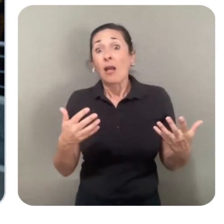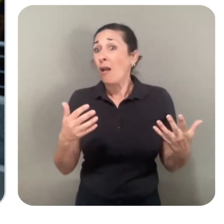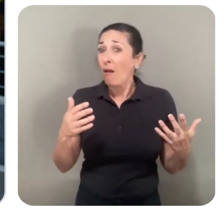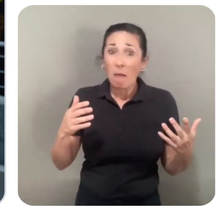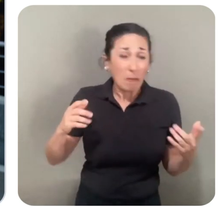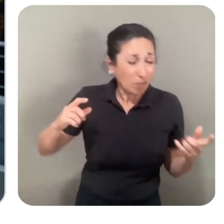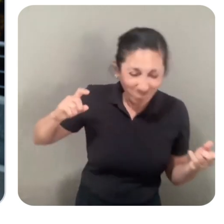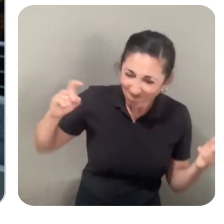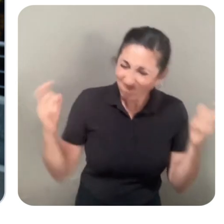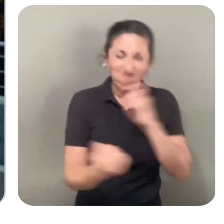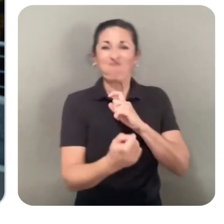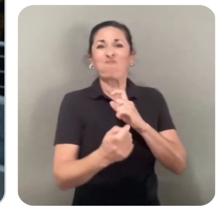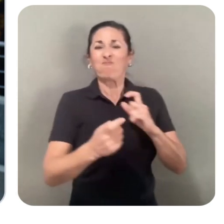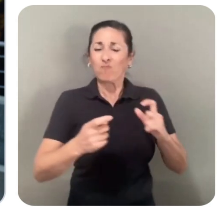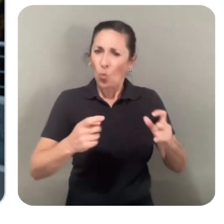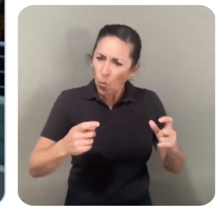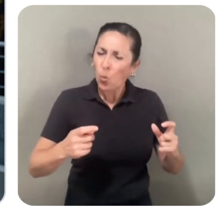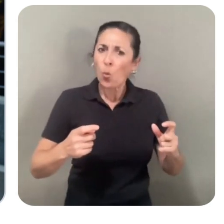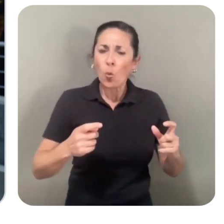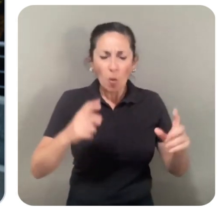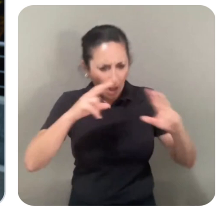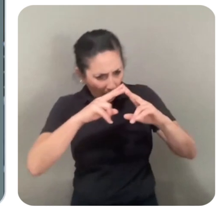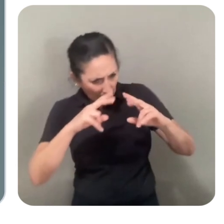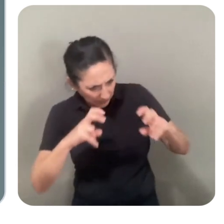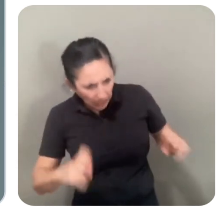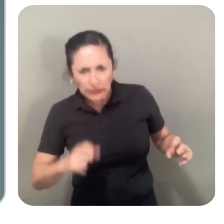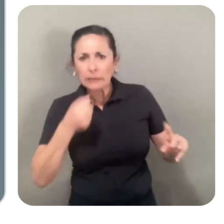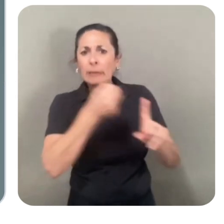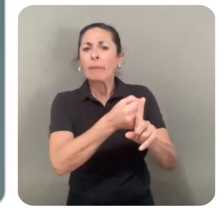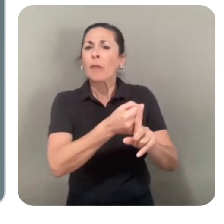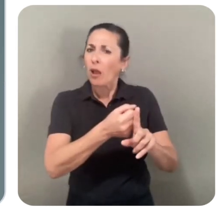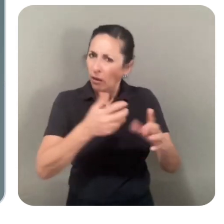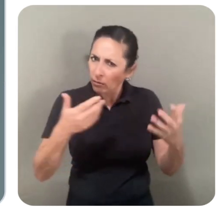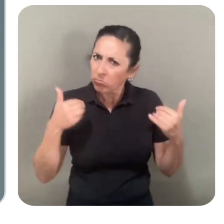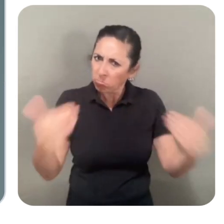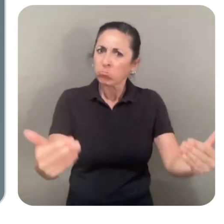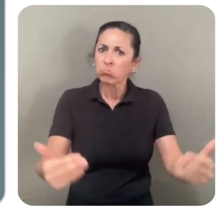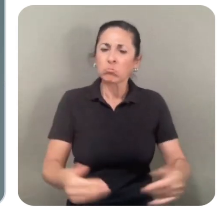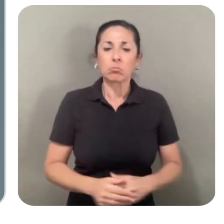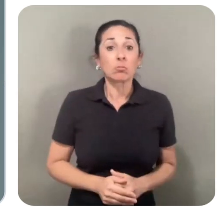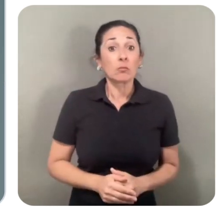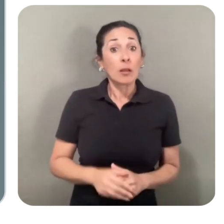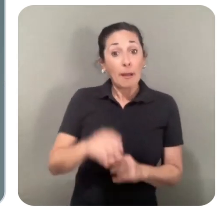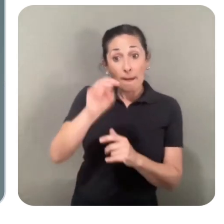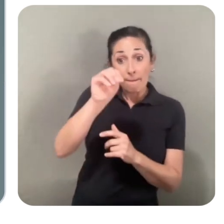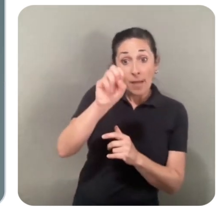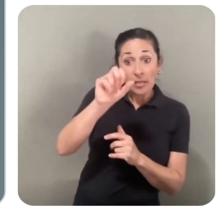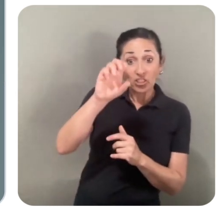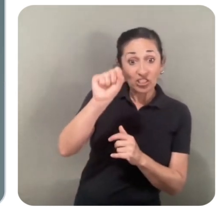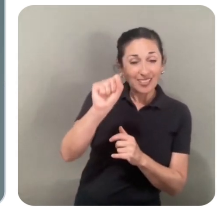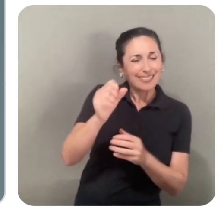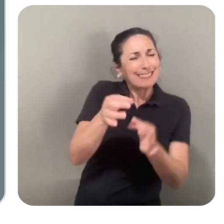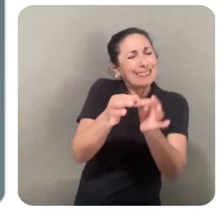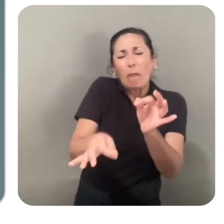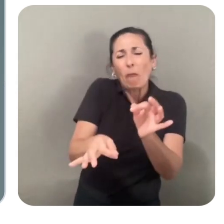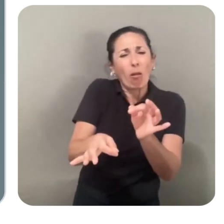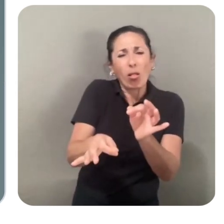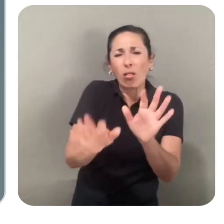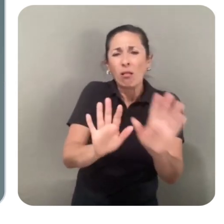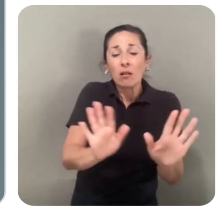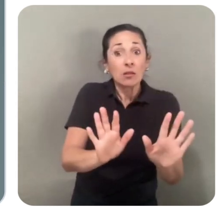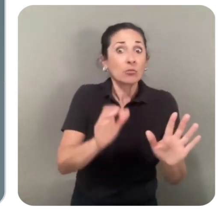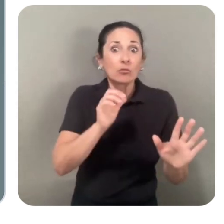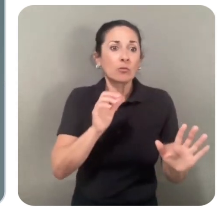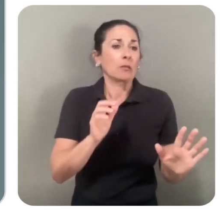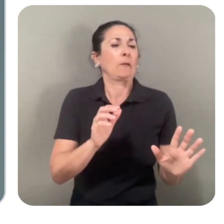bold adjustments and then assess their impact. Try to keep your meshes as simple as possible. Don't be